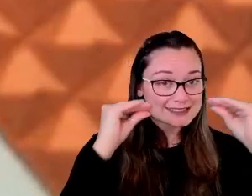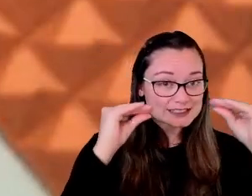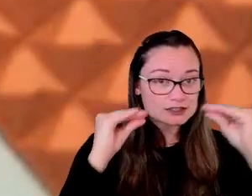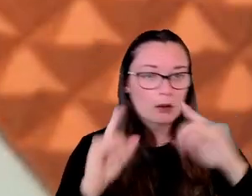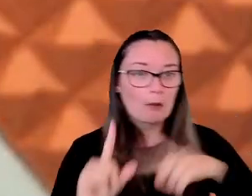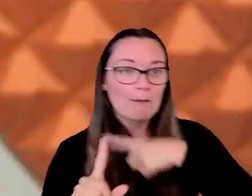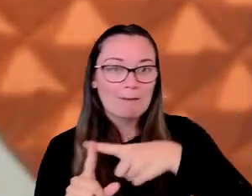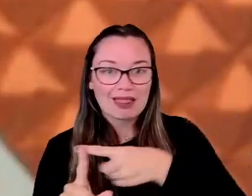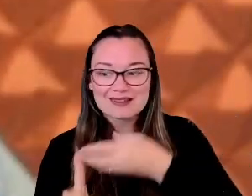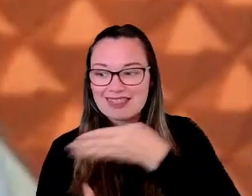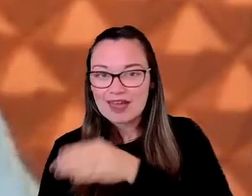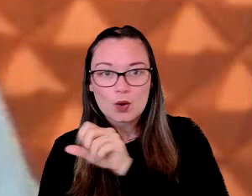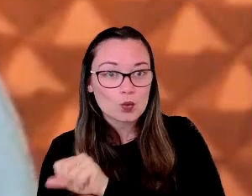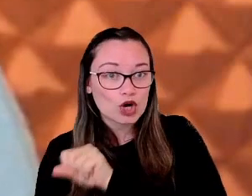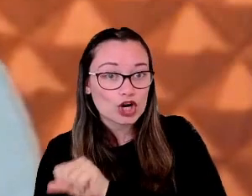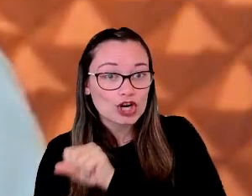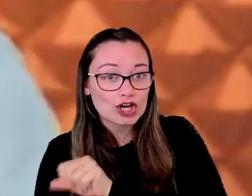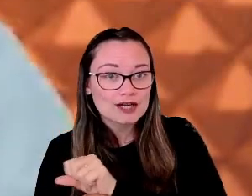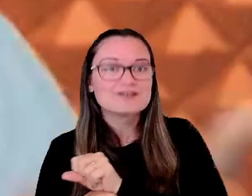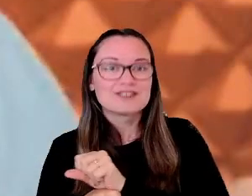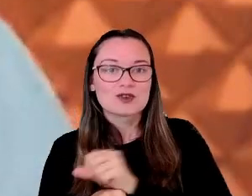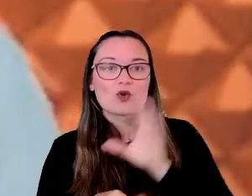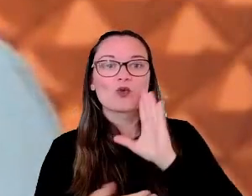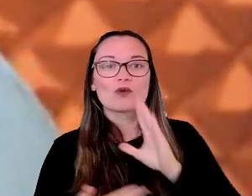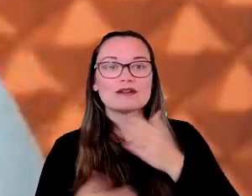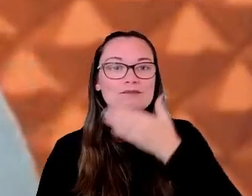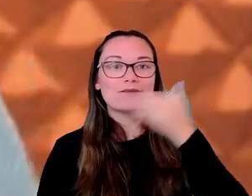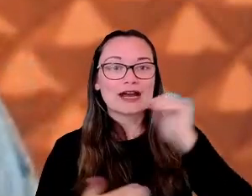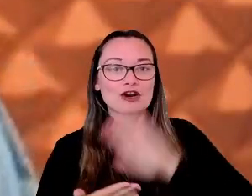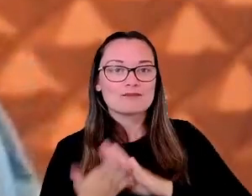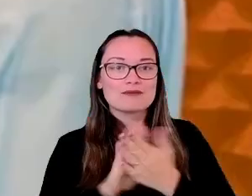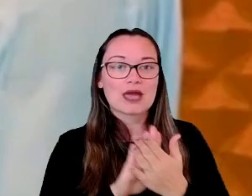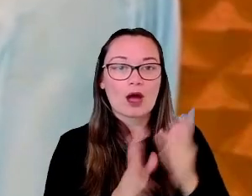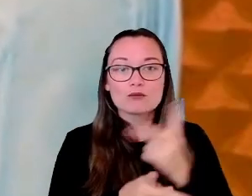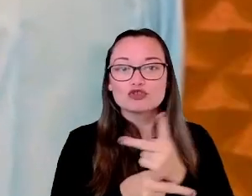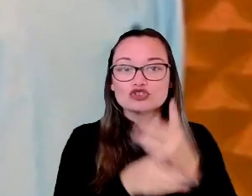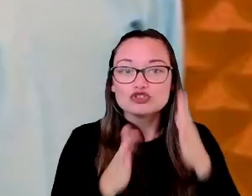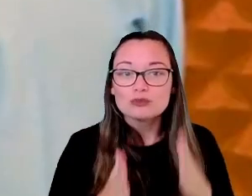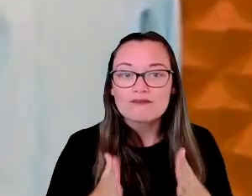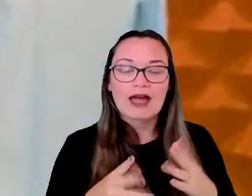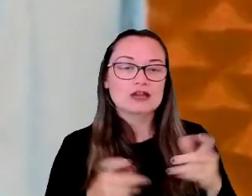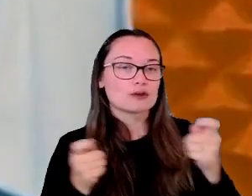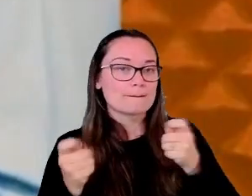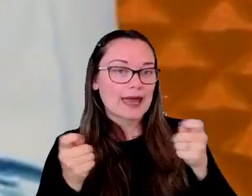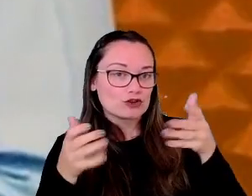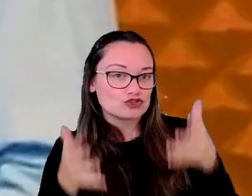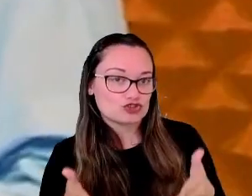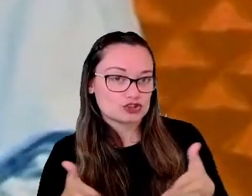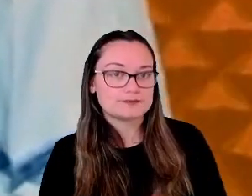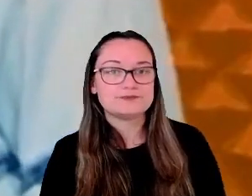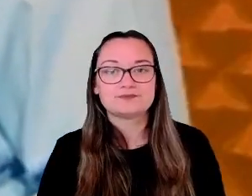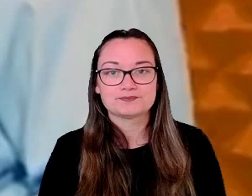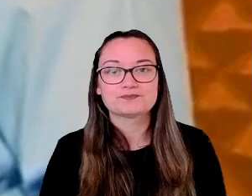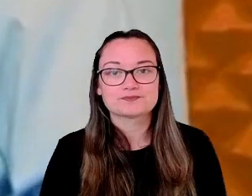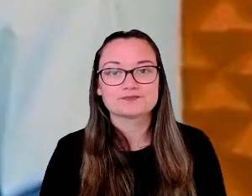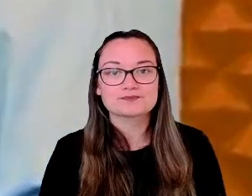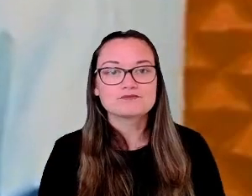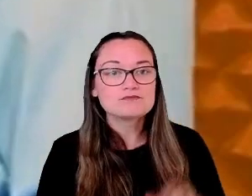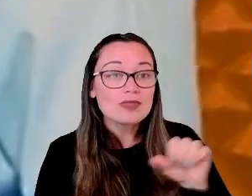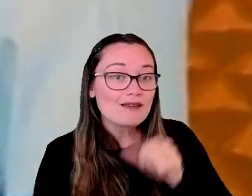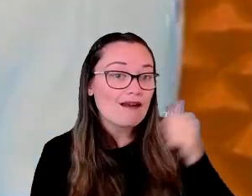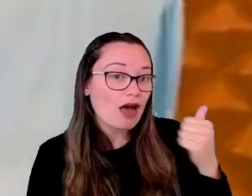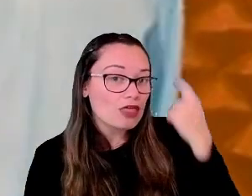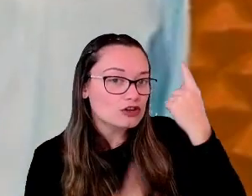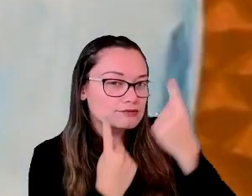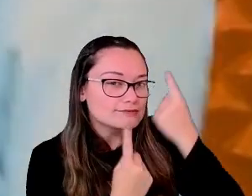-site, then that will help you become like a supervisor or a manager, if that's what you would want to do. Other considerations, and if you're